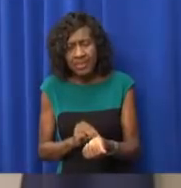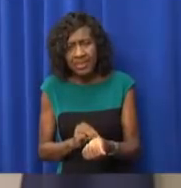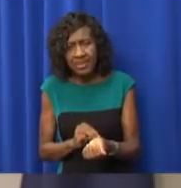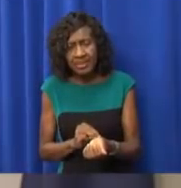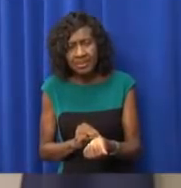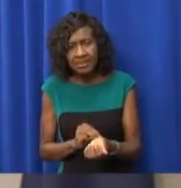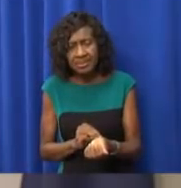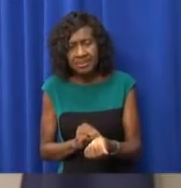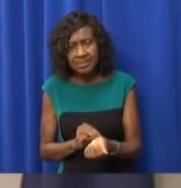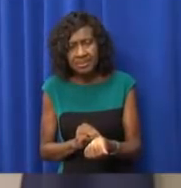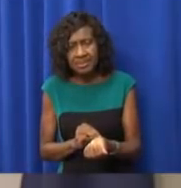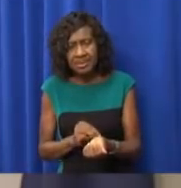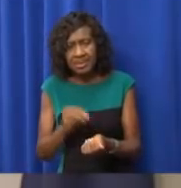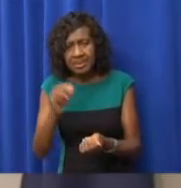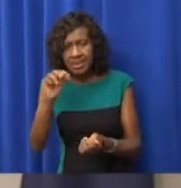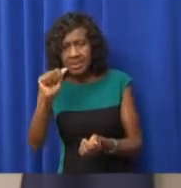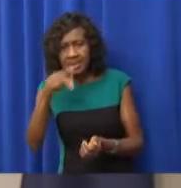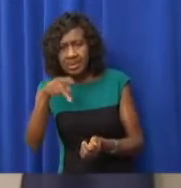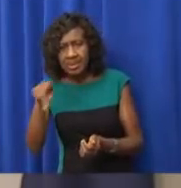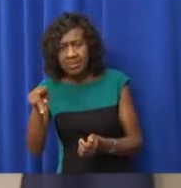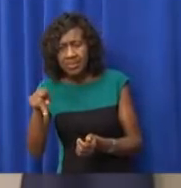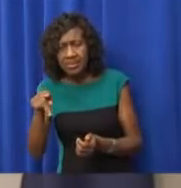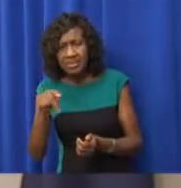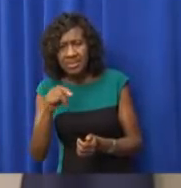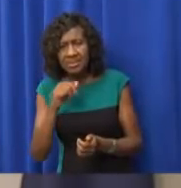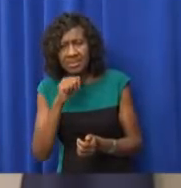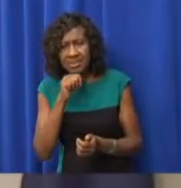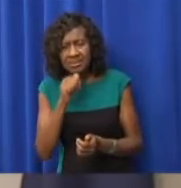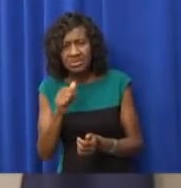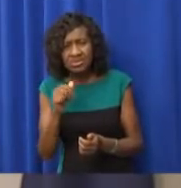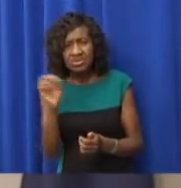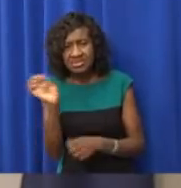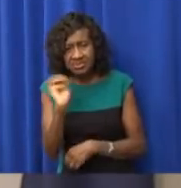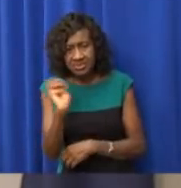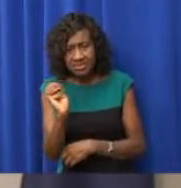non-emergent appointments should be rescheduled until a later date.